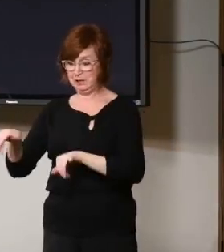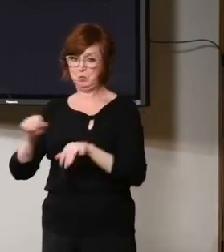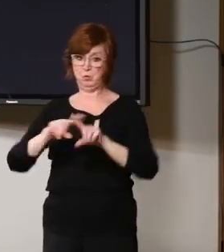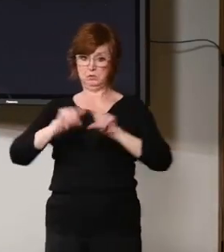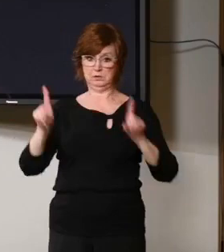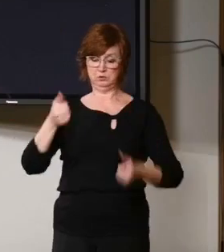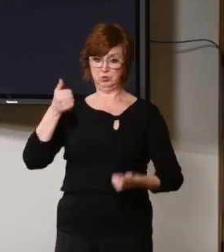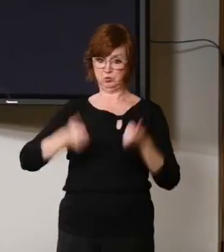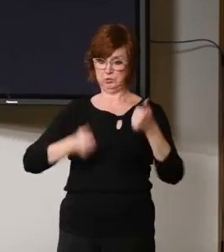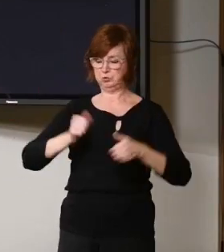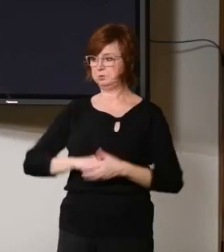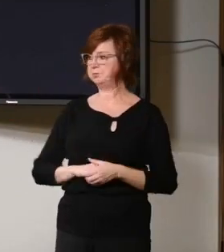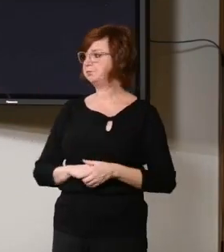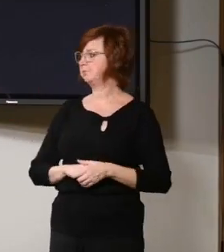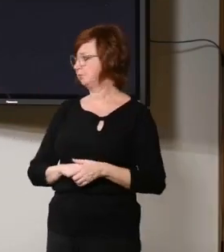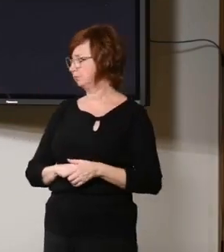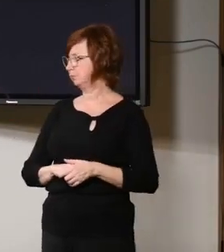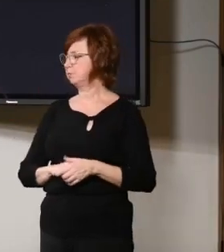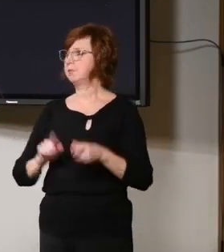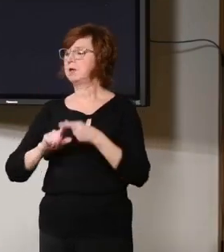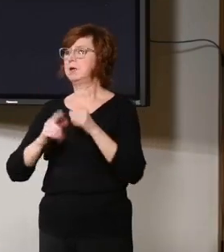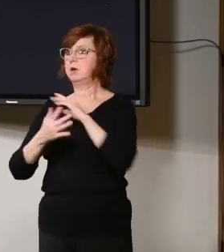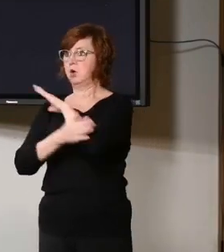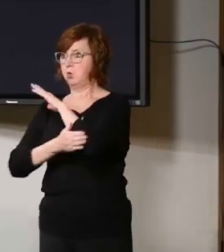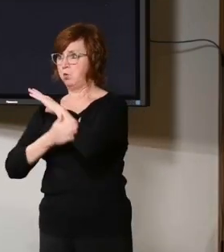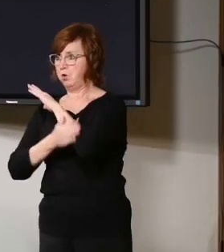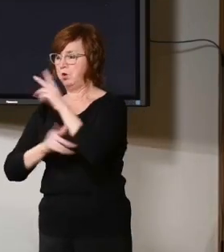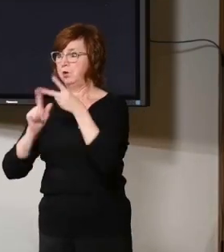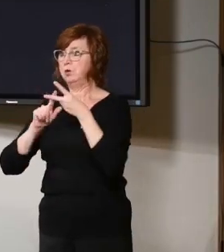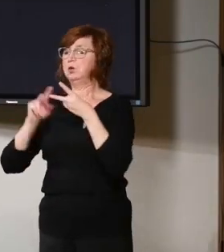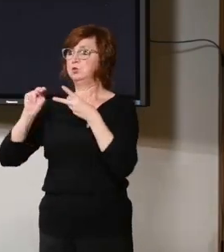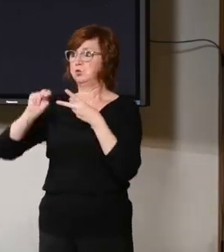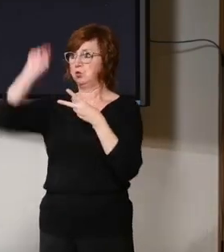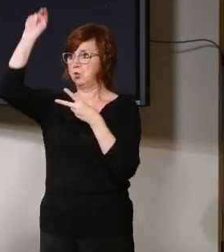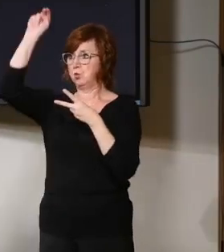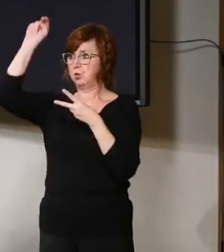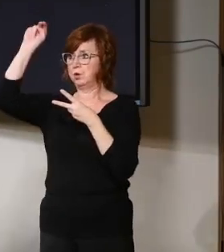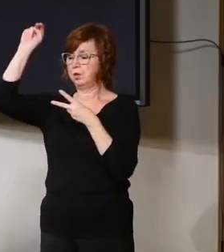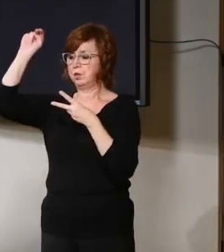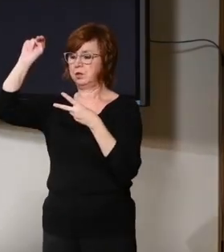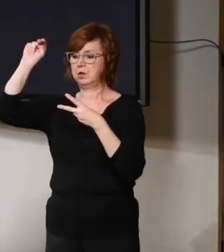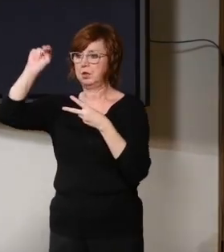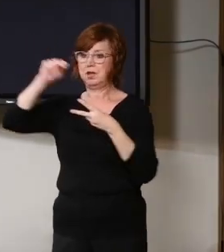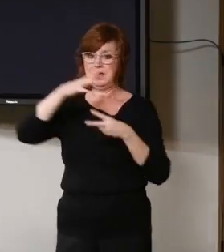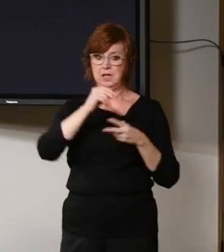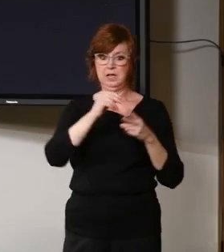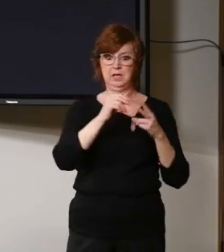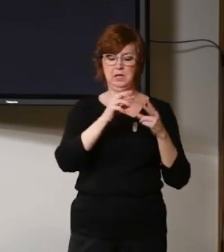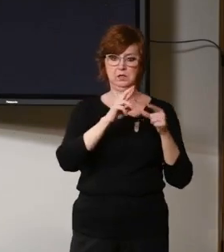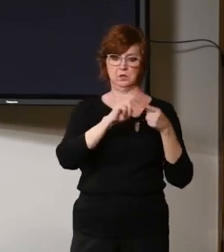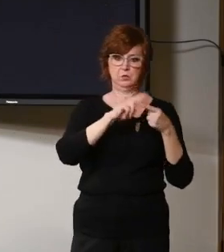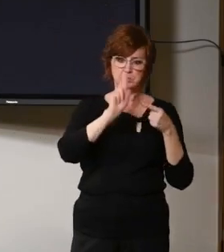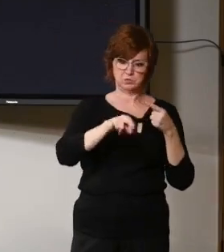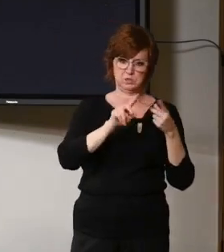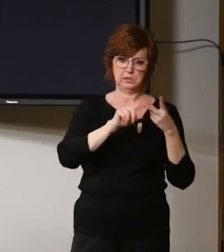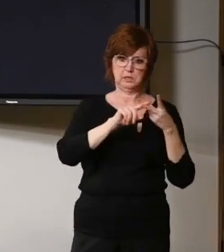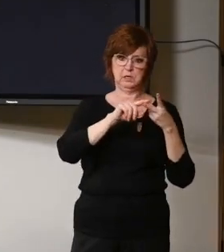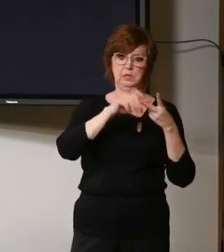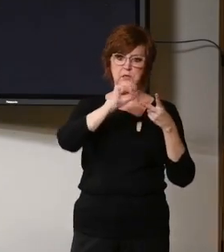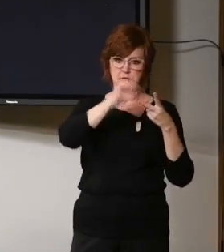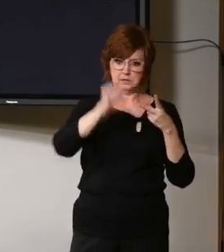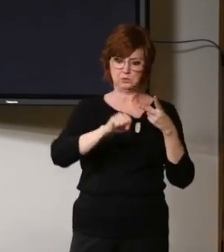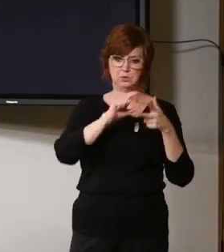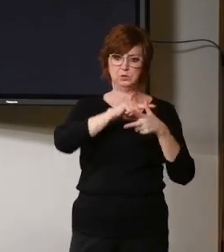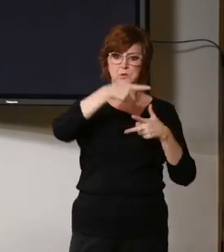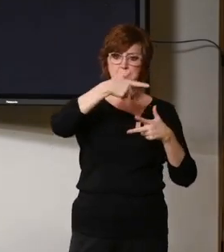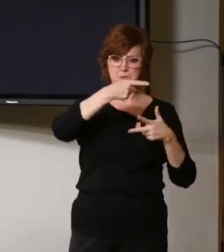So the plans for rural, north, and there are 2 bigger urban centers, and I would include PA in that, all are being done